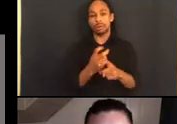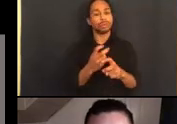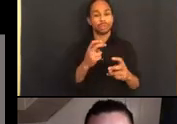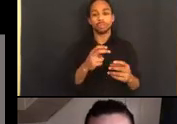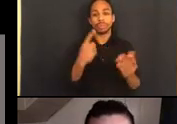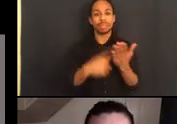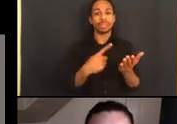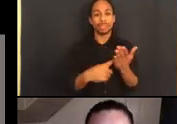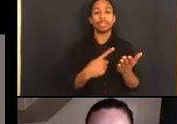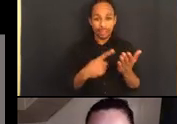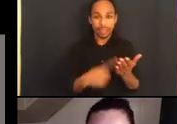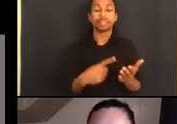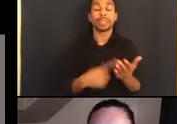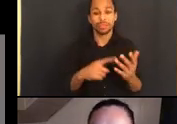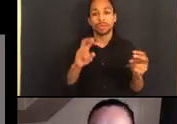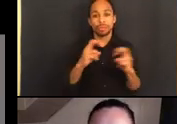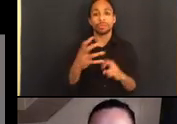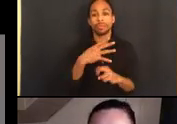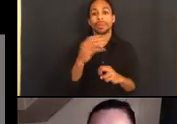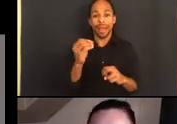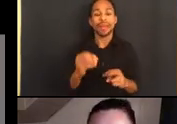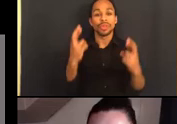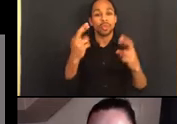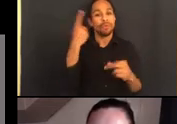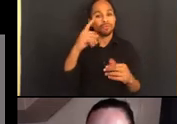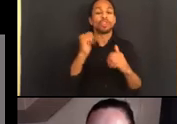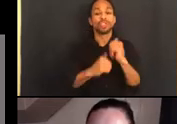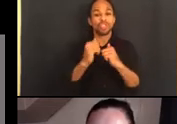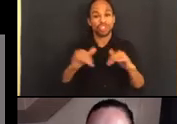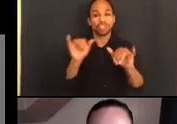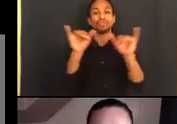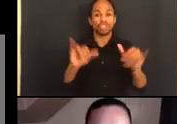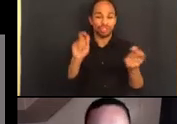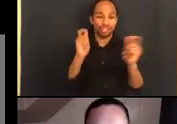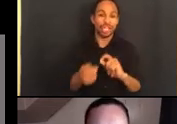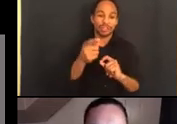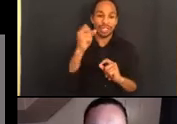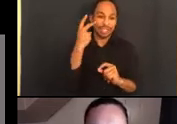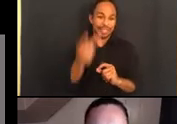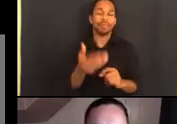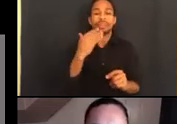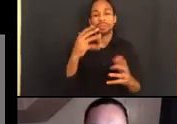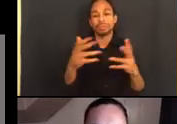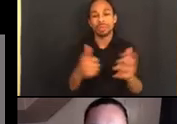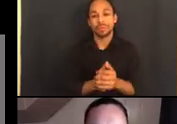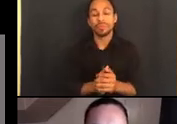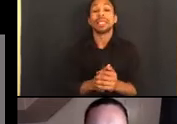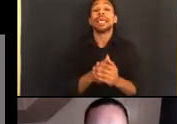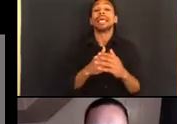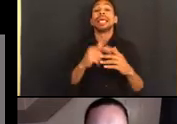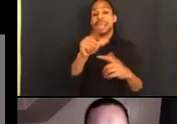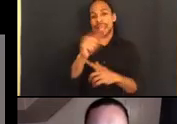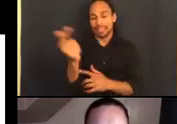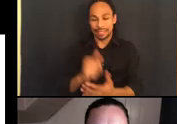way. So there are some hopes for structural change. Thank you, they're up there. Thanks so much. Thank you so much. And next we have Kim